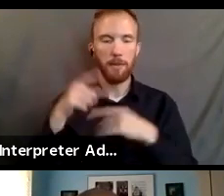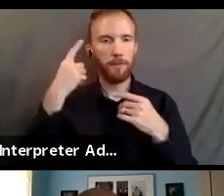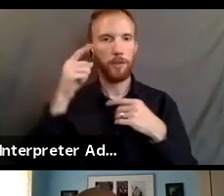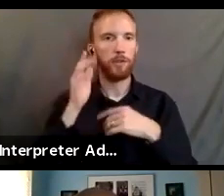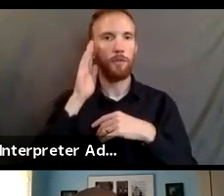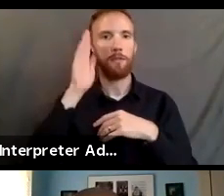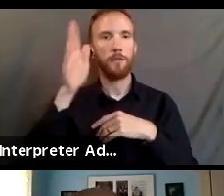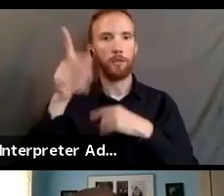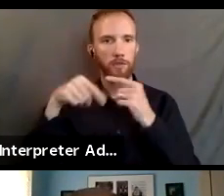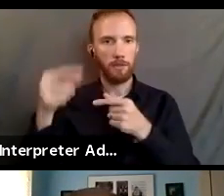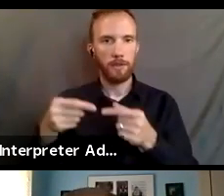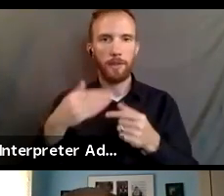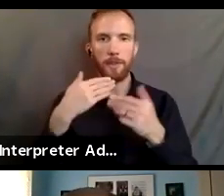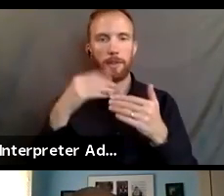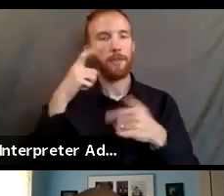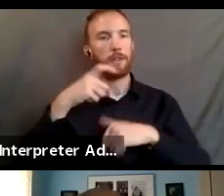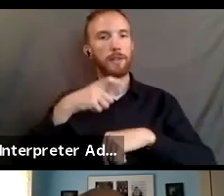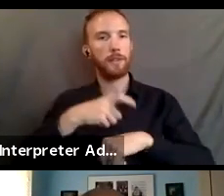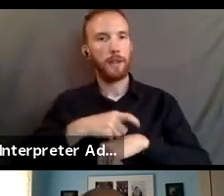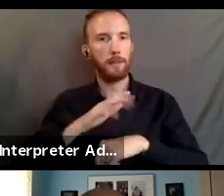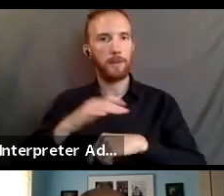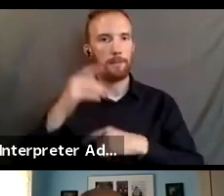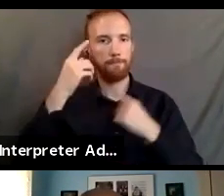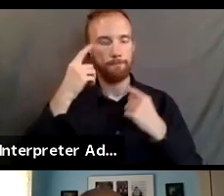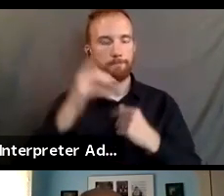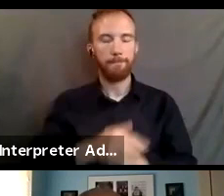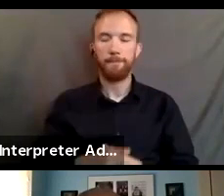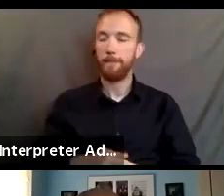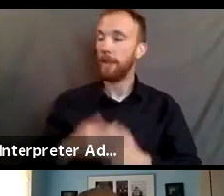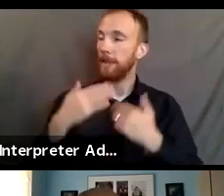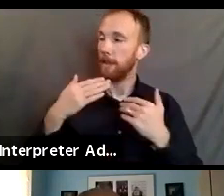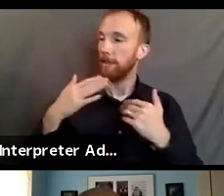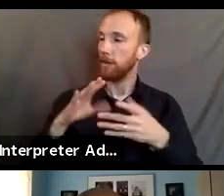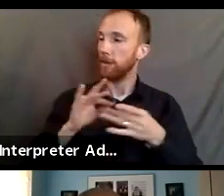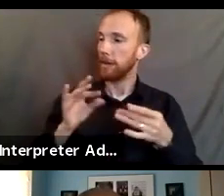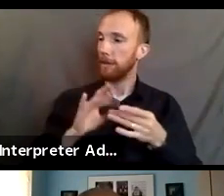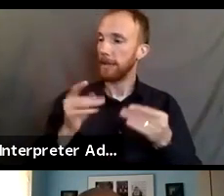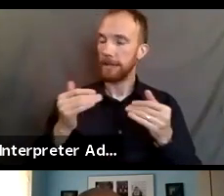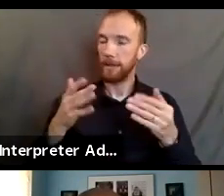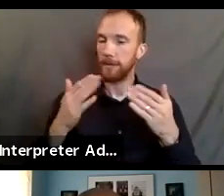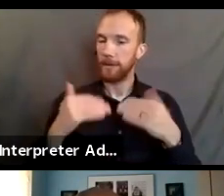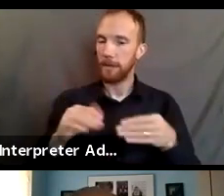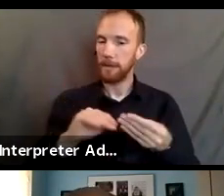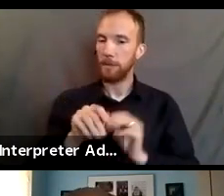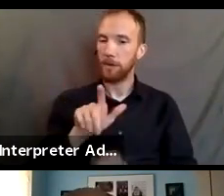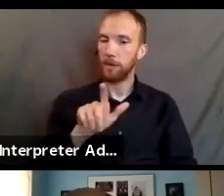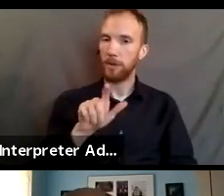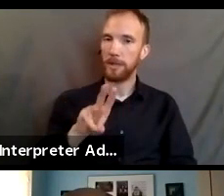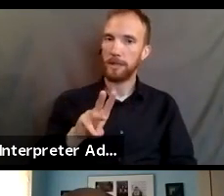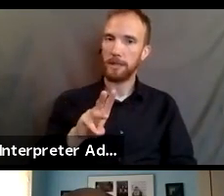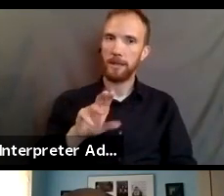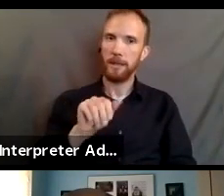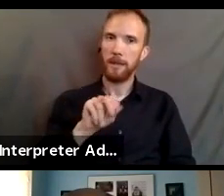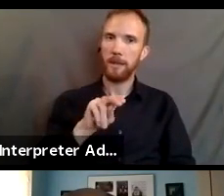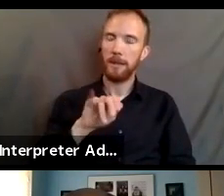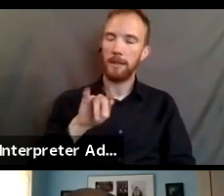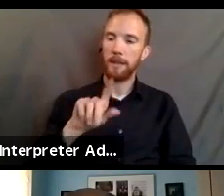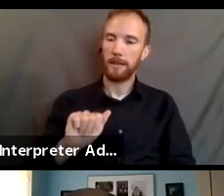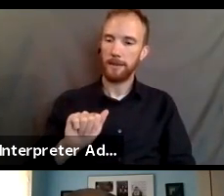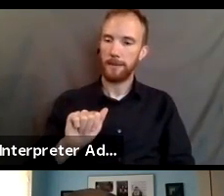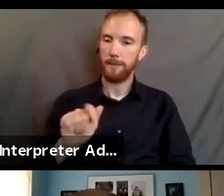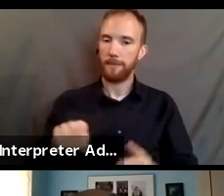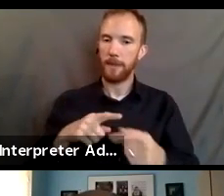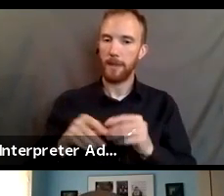consideration thank you for your comments mr president will proceed with speaker 26 anita nisik followed by